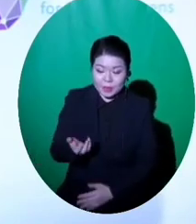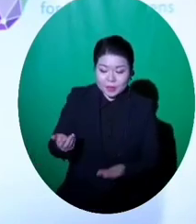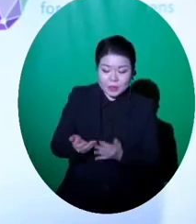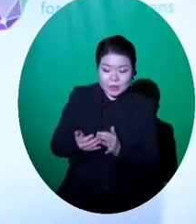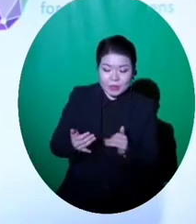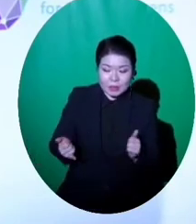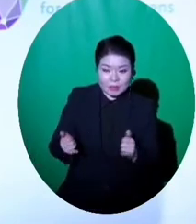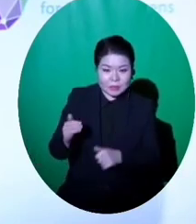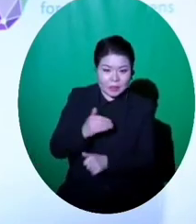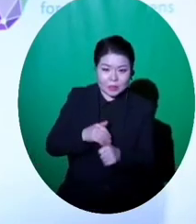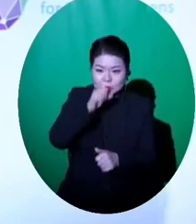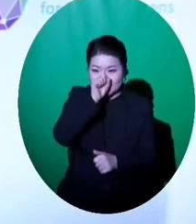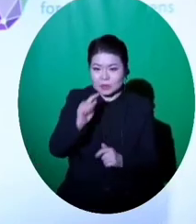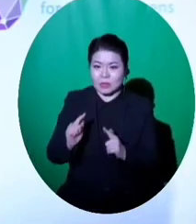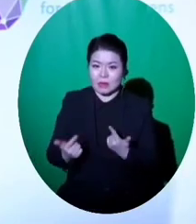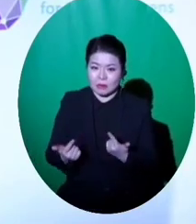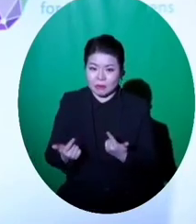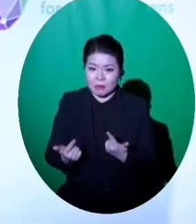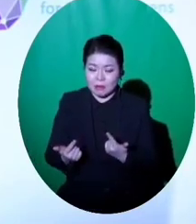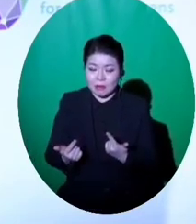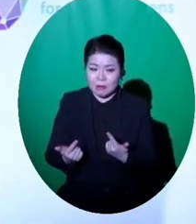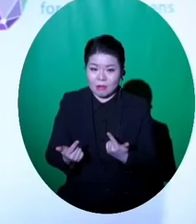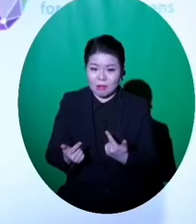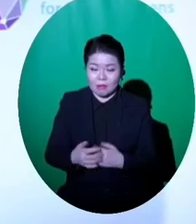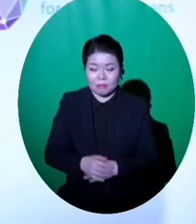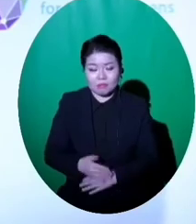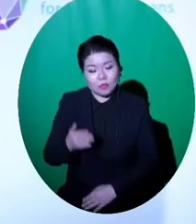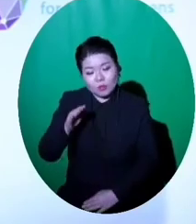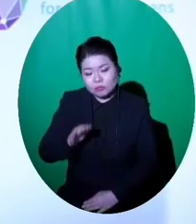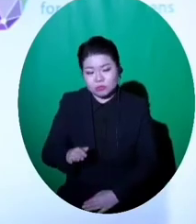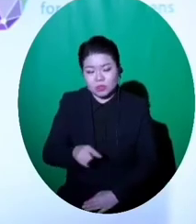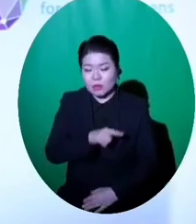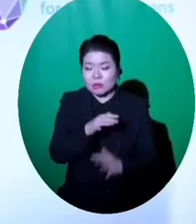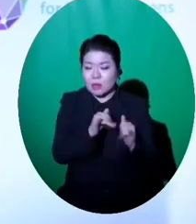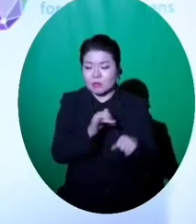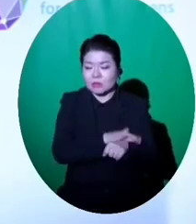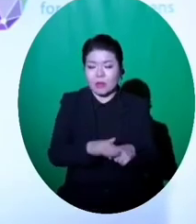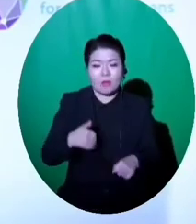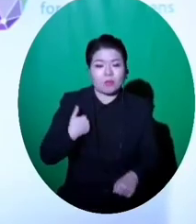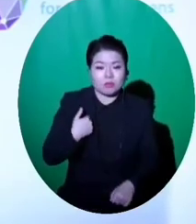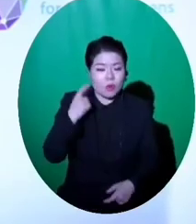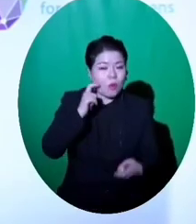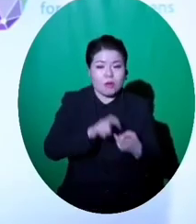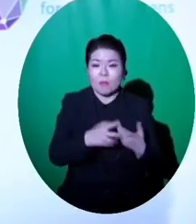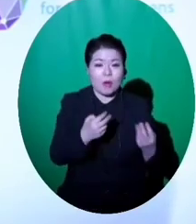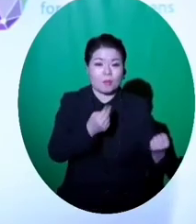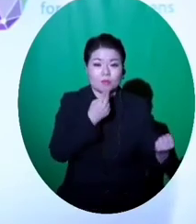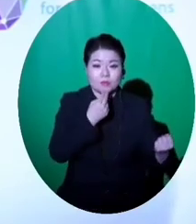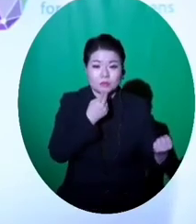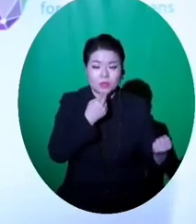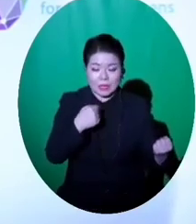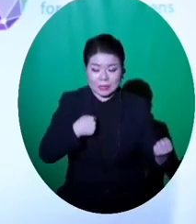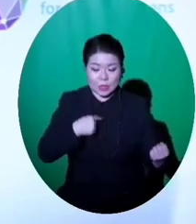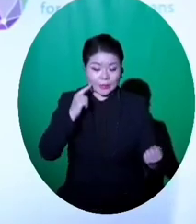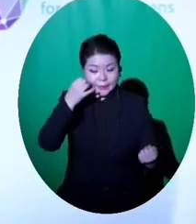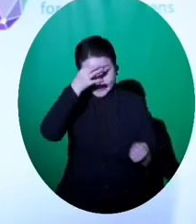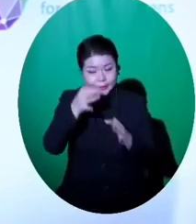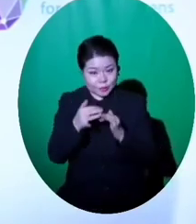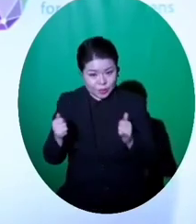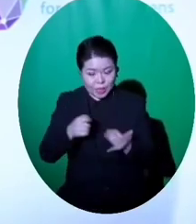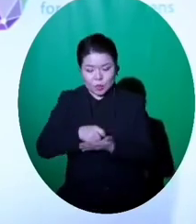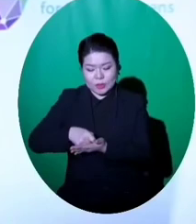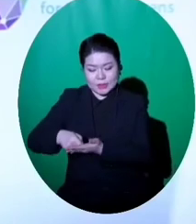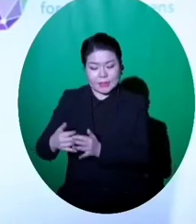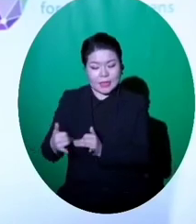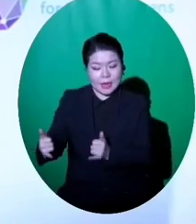everywhere. As an artist, I think my attention has always been to see the cracks and see like what